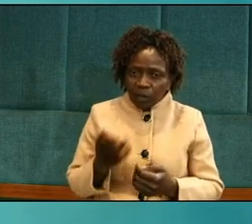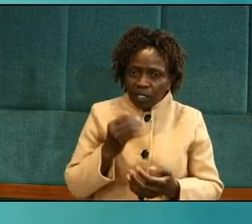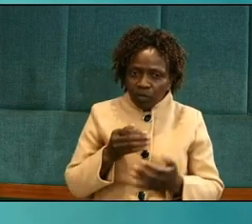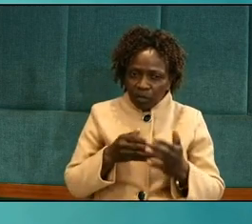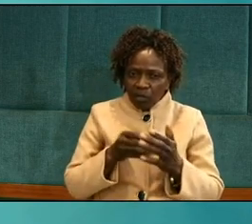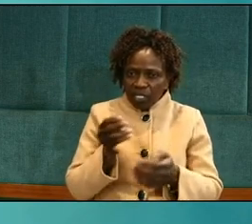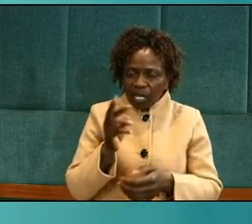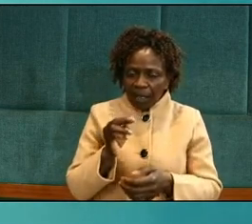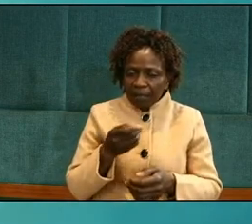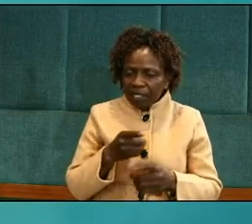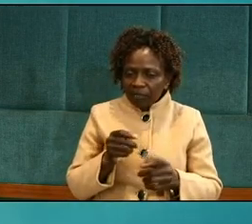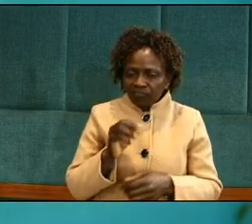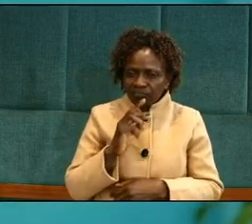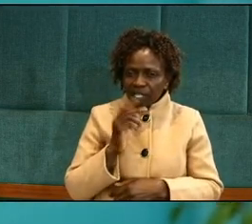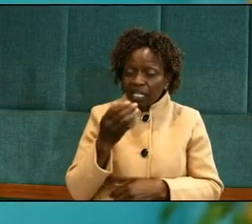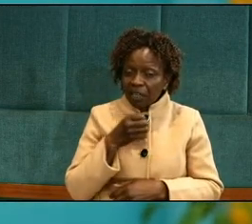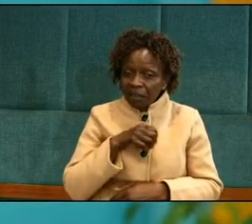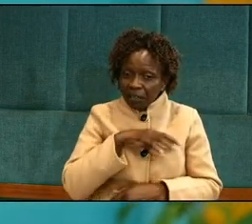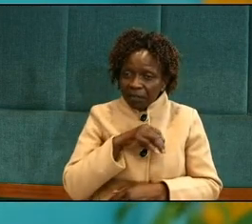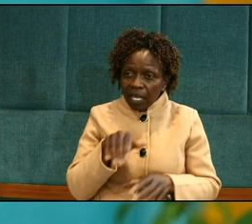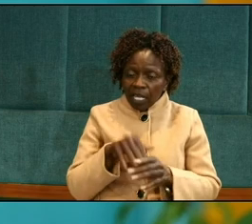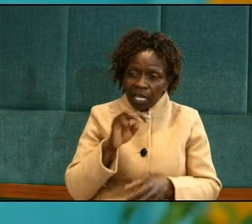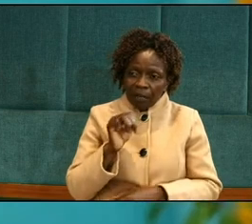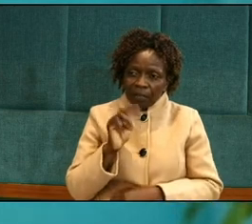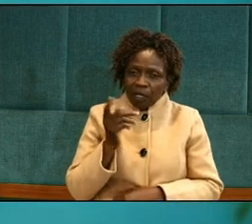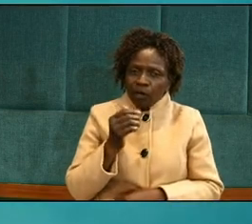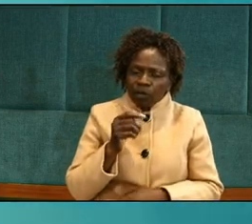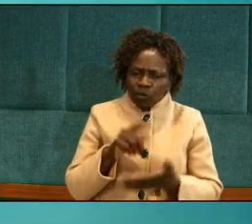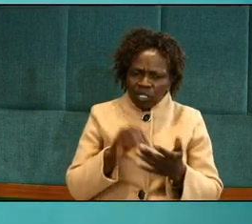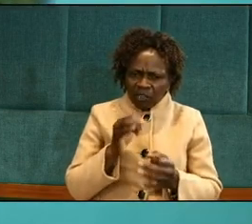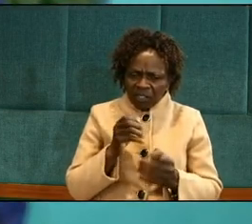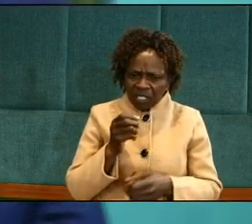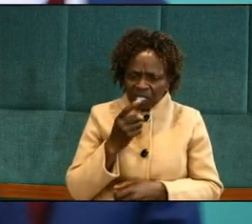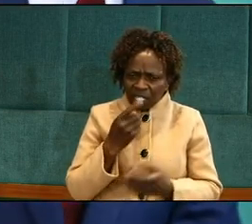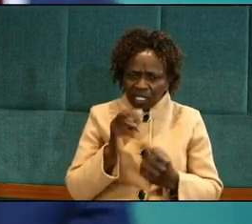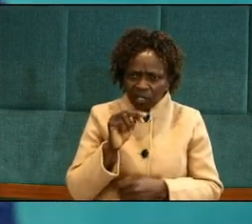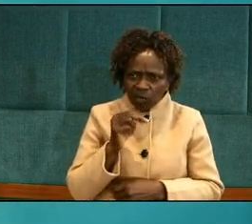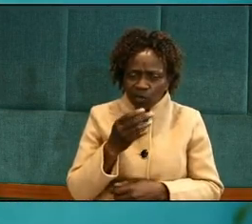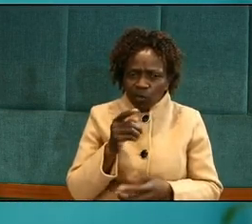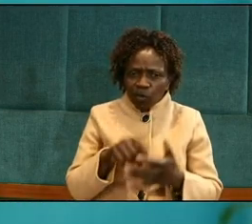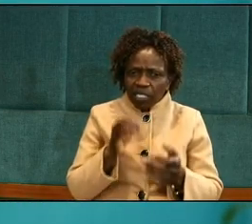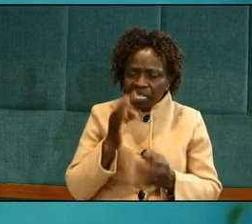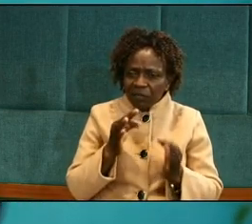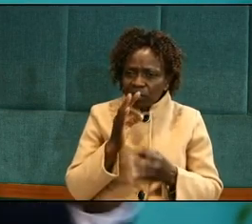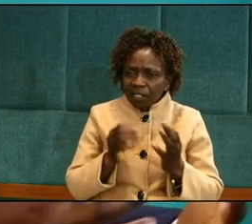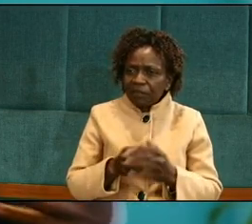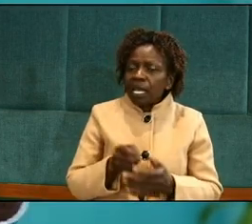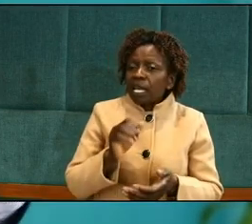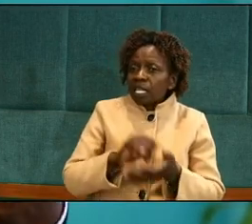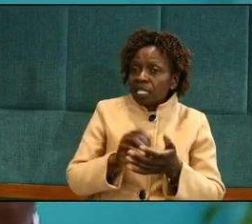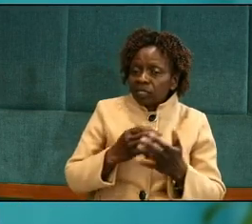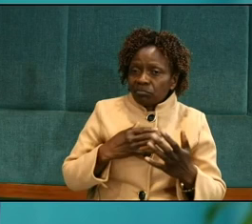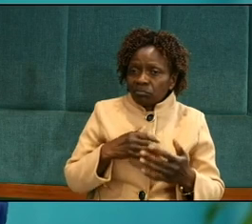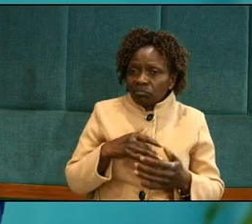approach her, but then I had that fear in me. What if she says no? What if and what if? And that